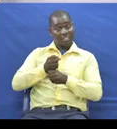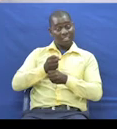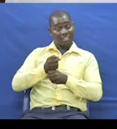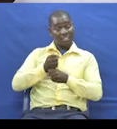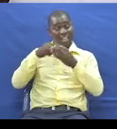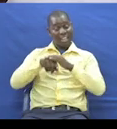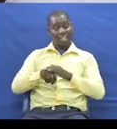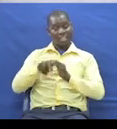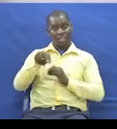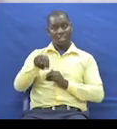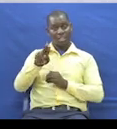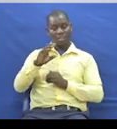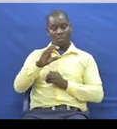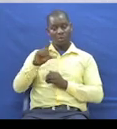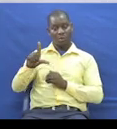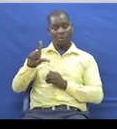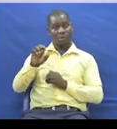at the nucleus.